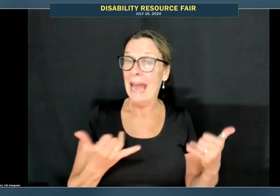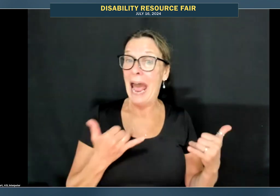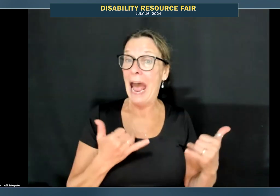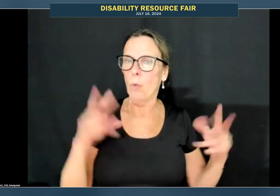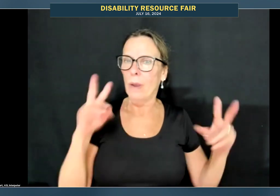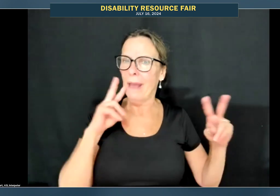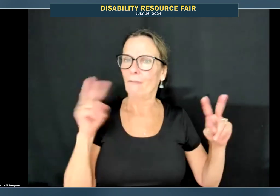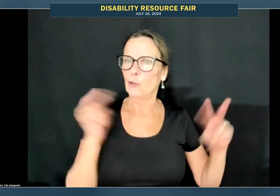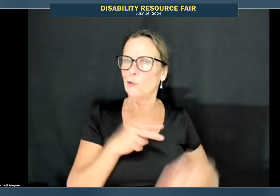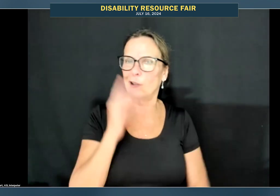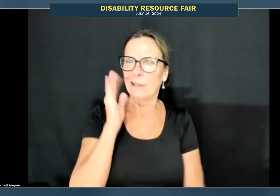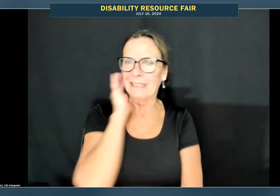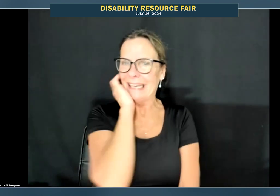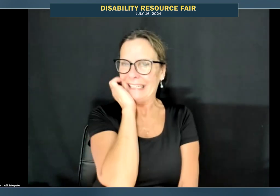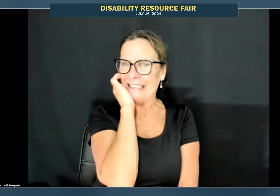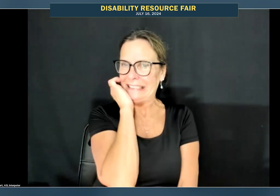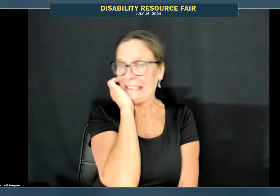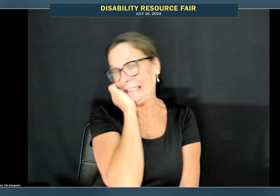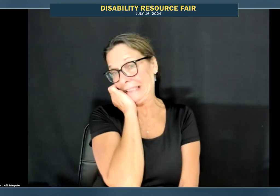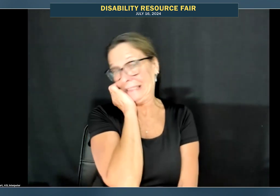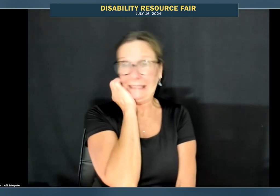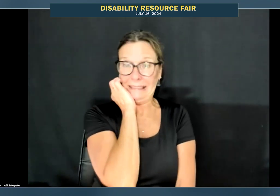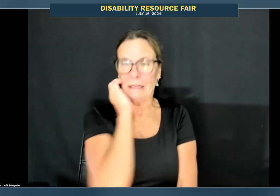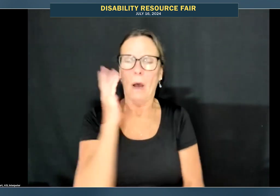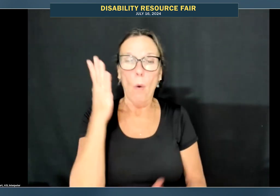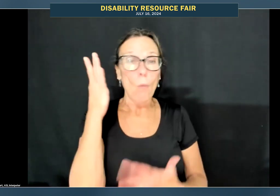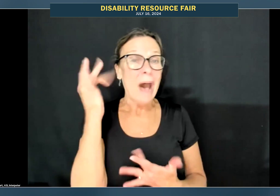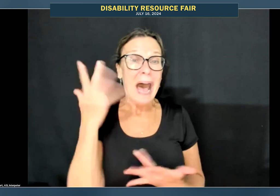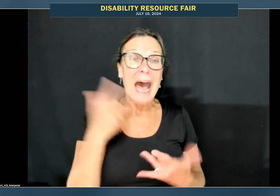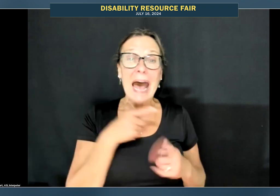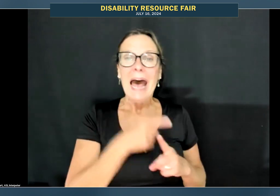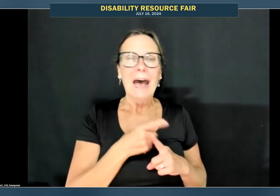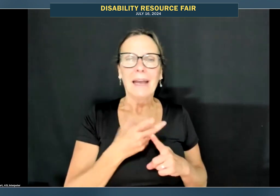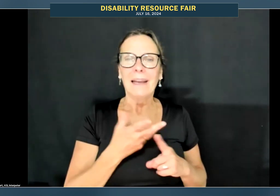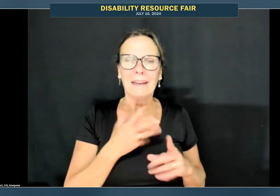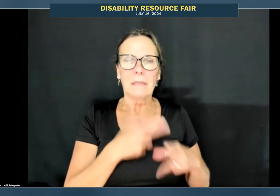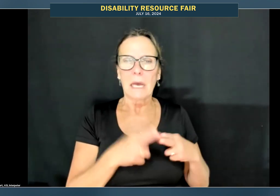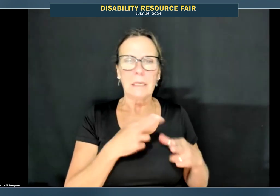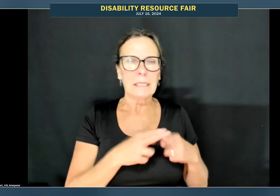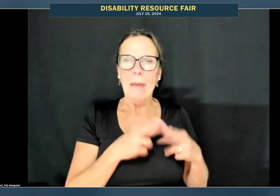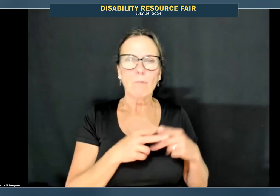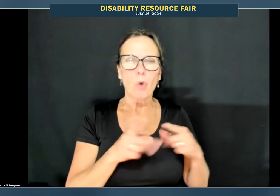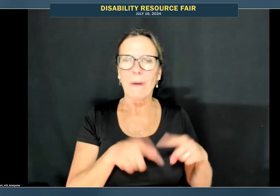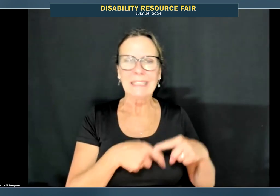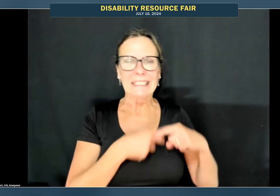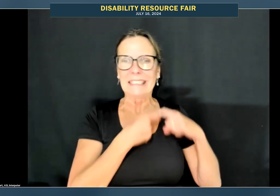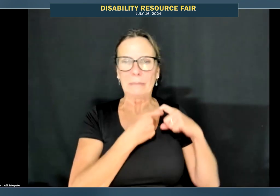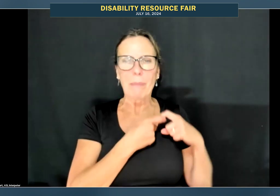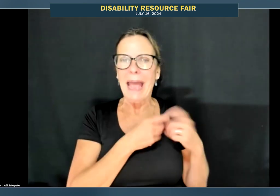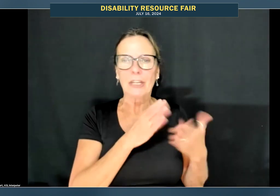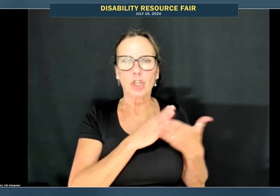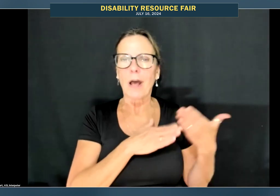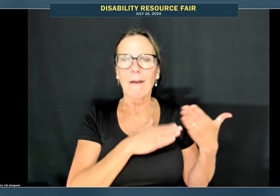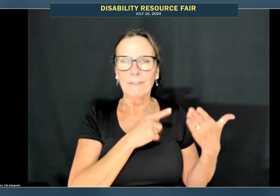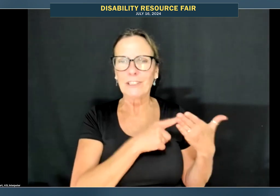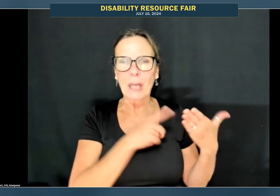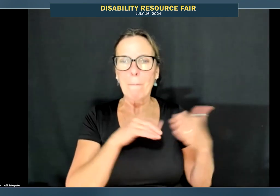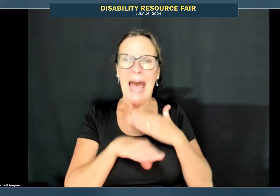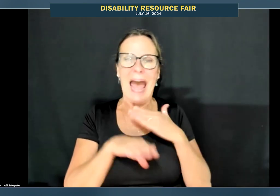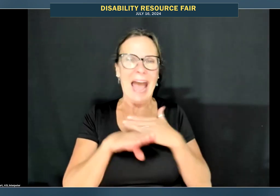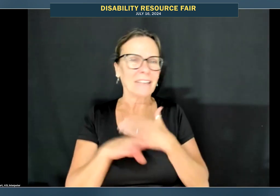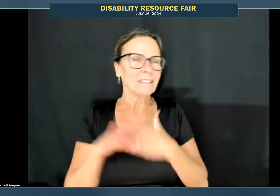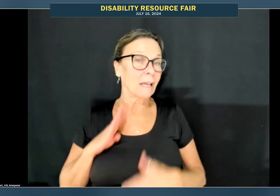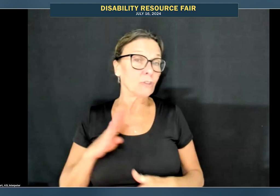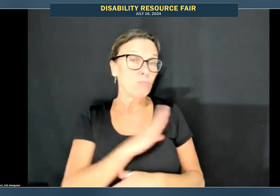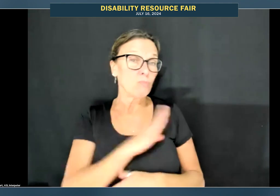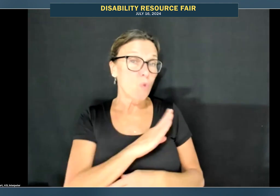at systemically, because the temporary suspension of some access board